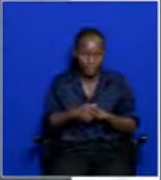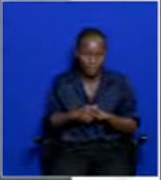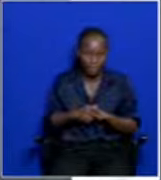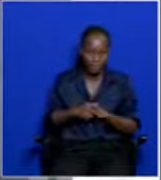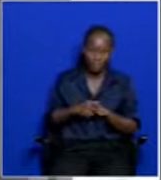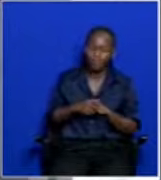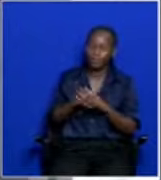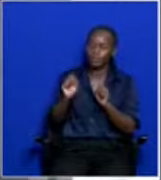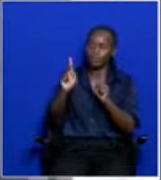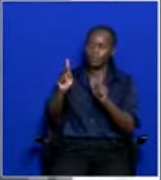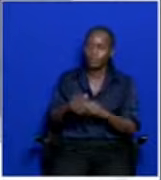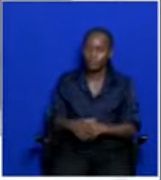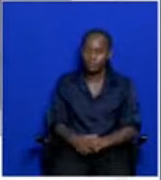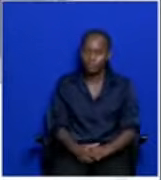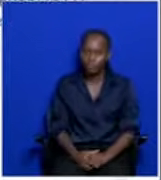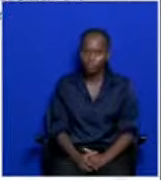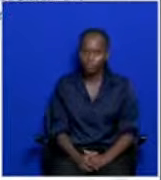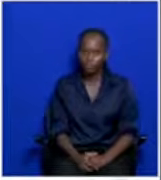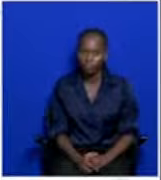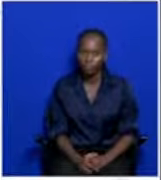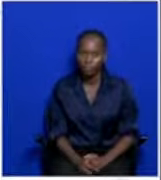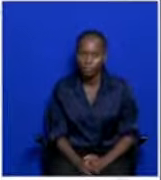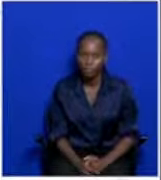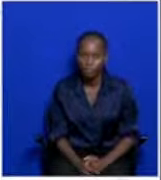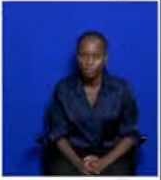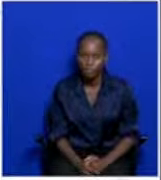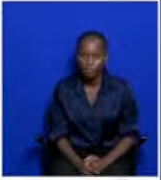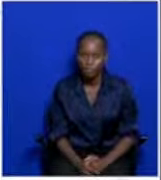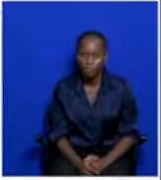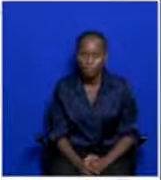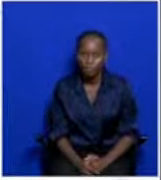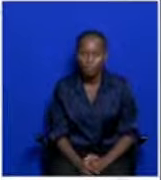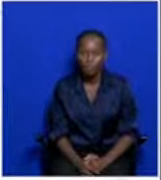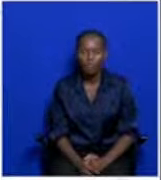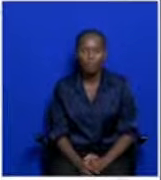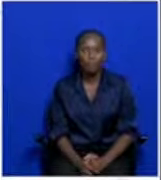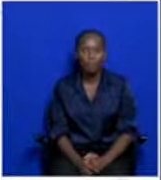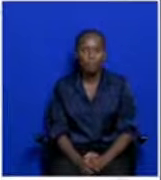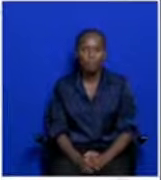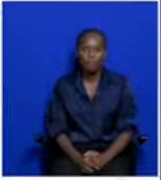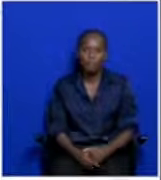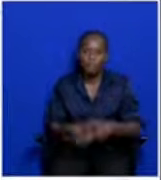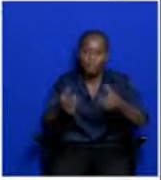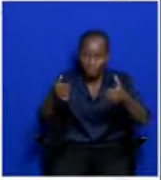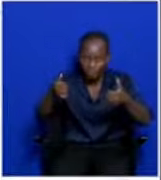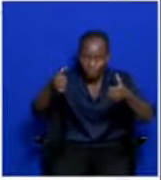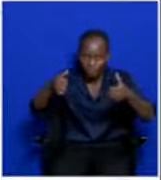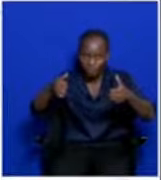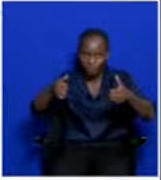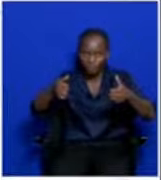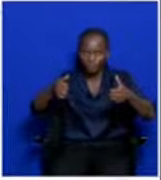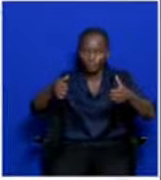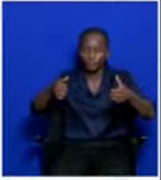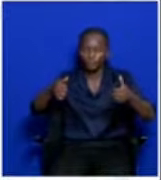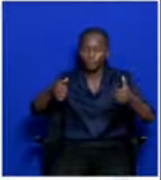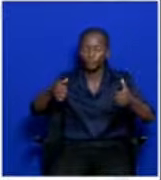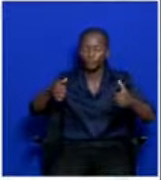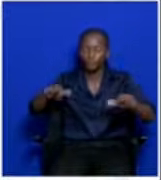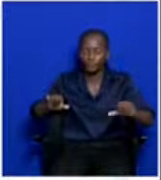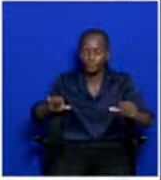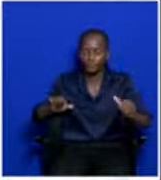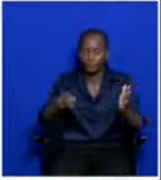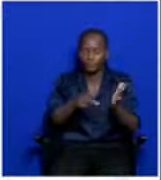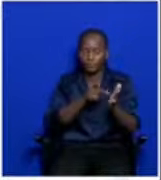The next page has got 4 pictures. It would appear it's this, still the same vehicle that is.